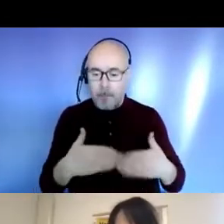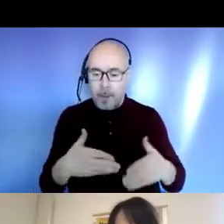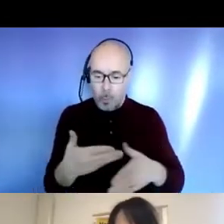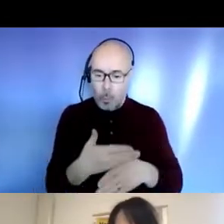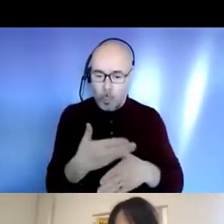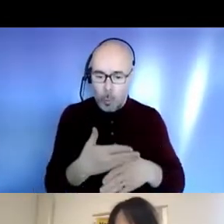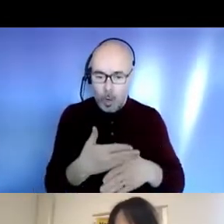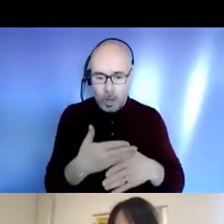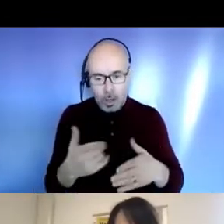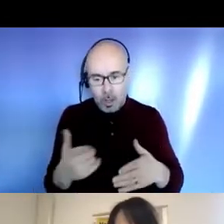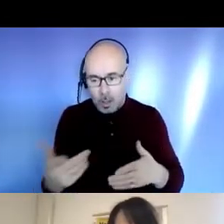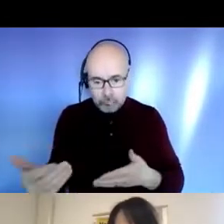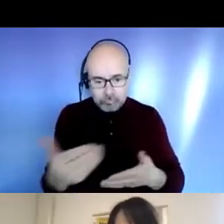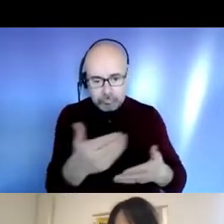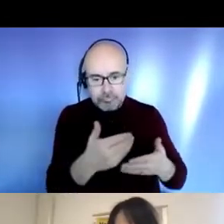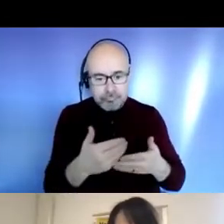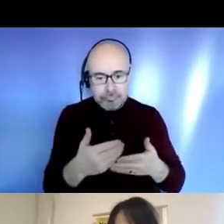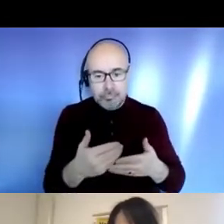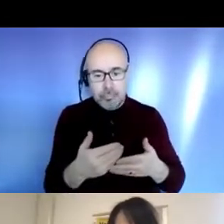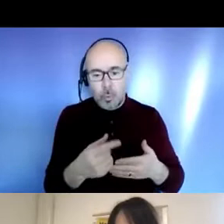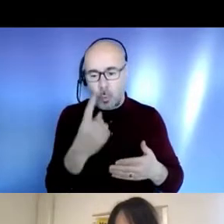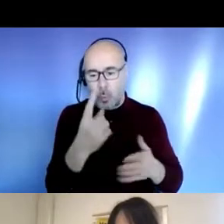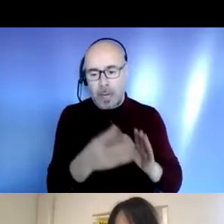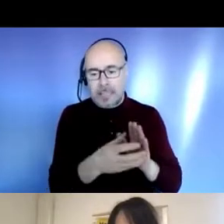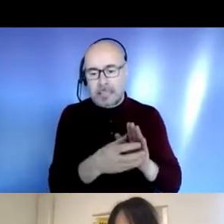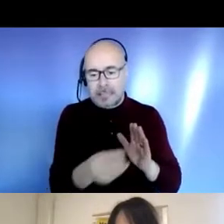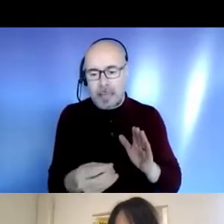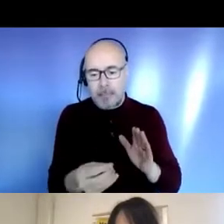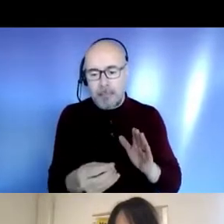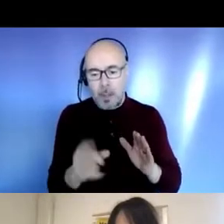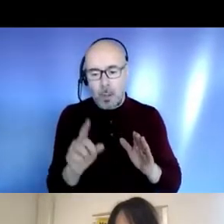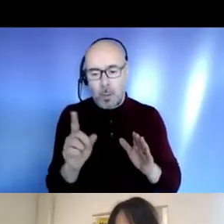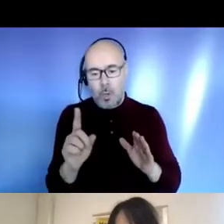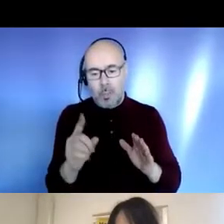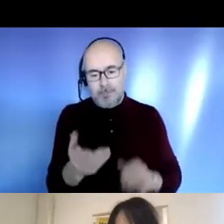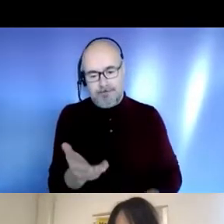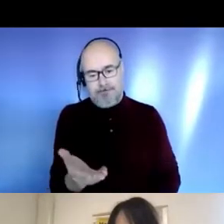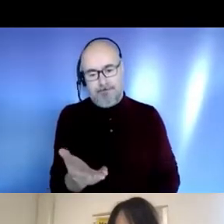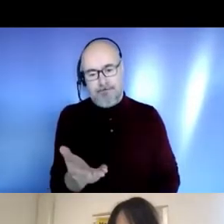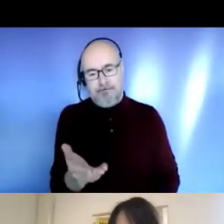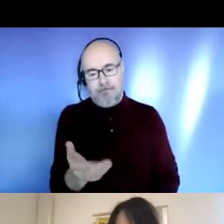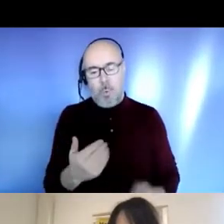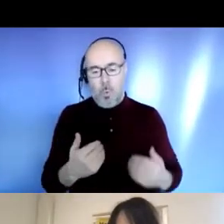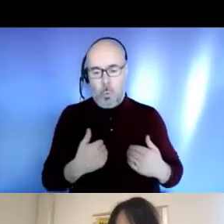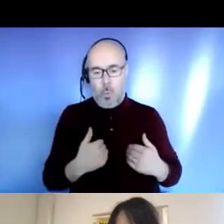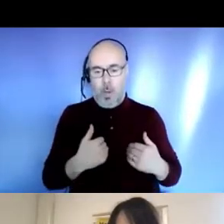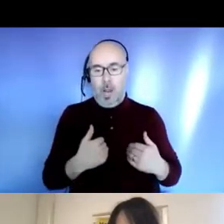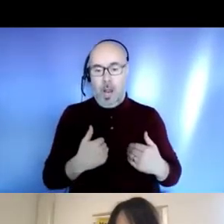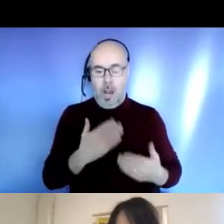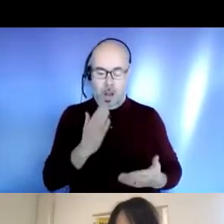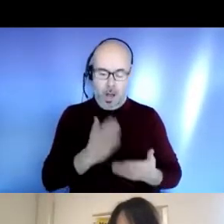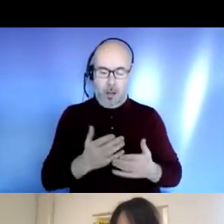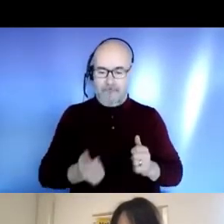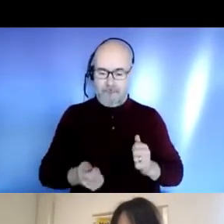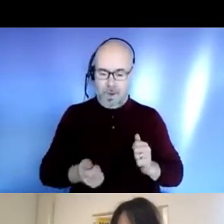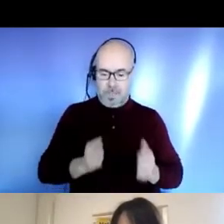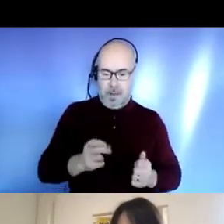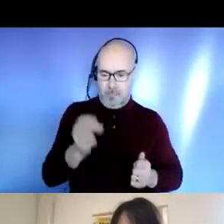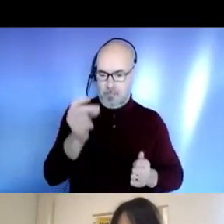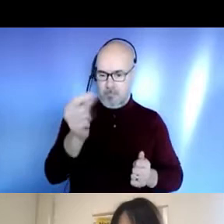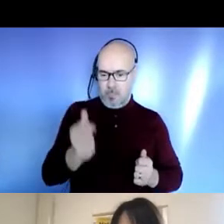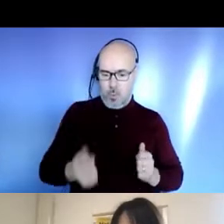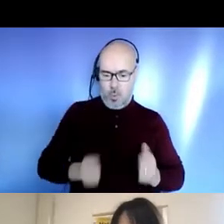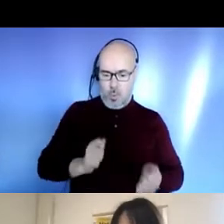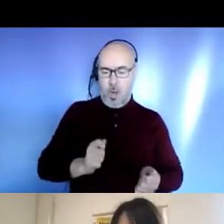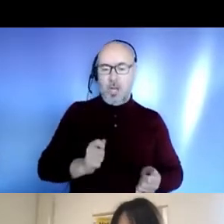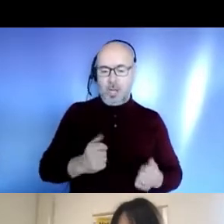the examples that I think is a real plus for the programme is how adaptable we are. We can change and